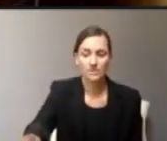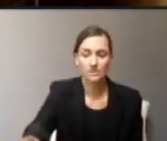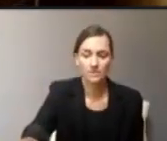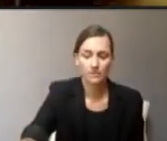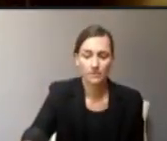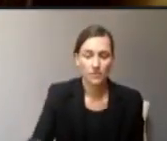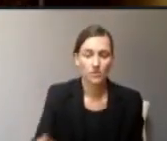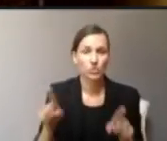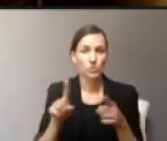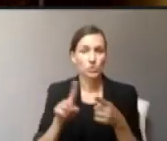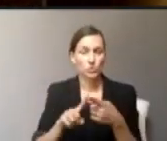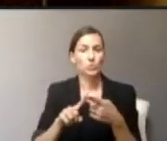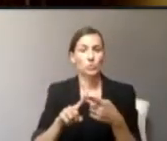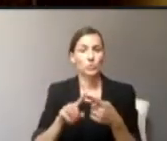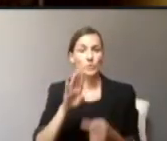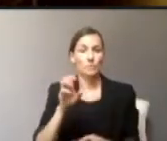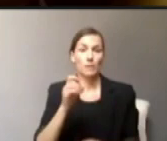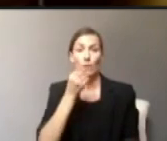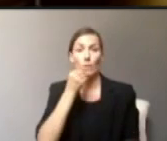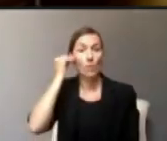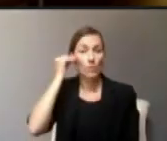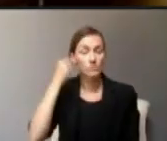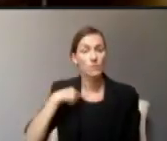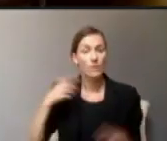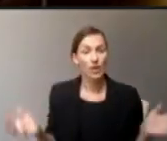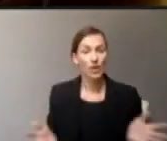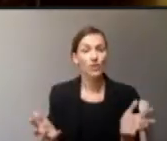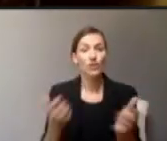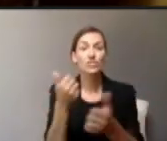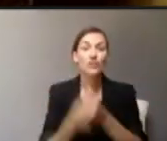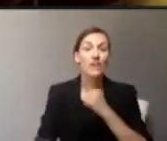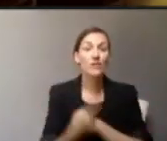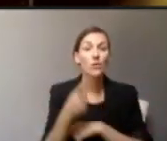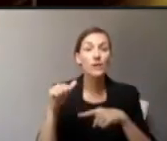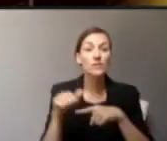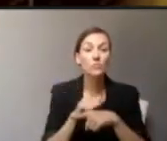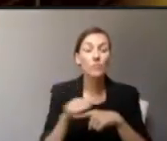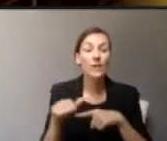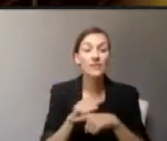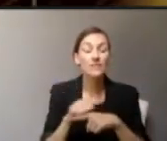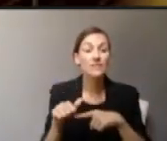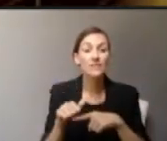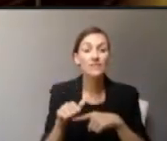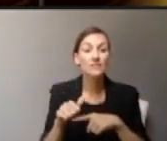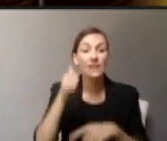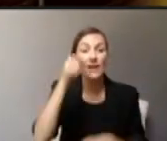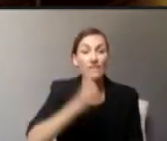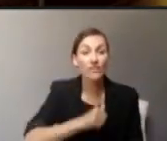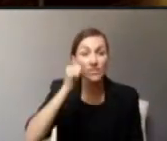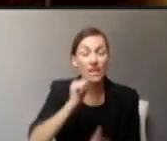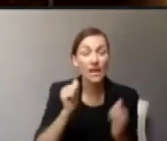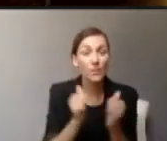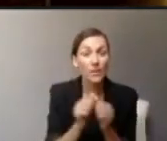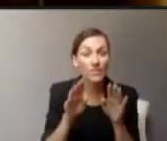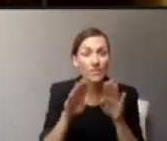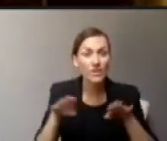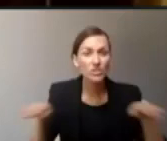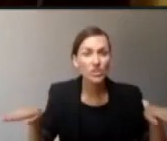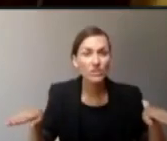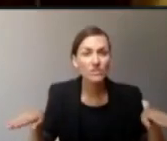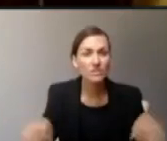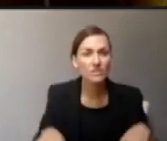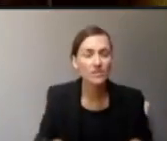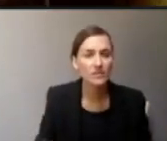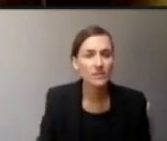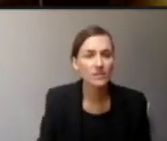to be home. So I really encourage everybody to practice like their 6 a day with their children. It's 6 a day,